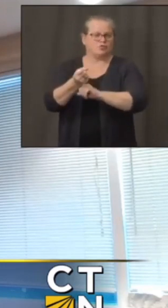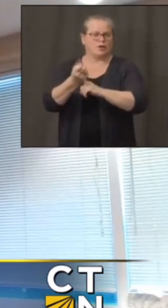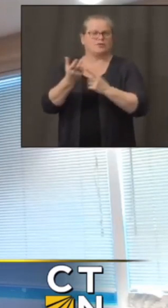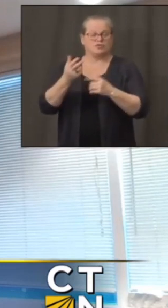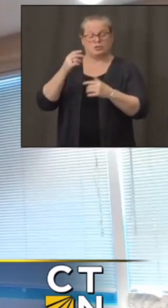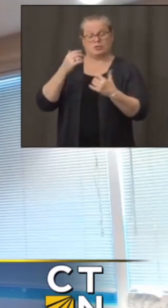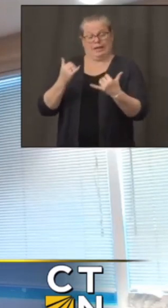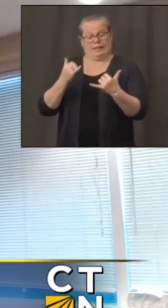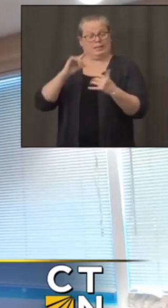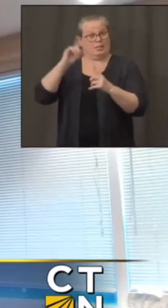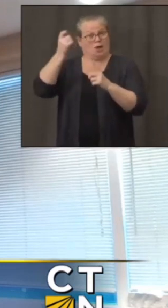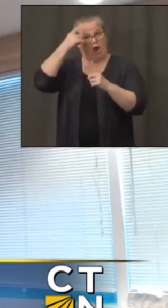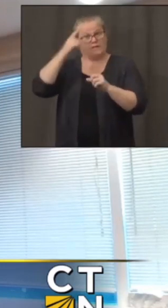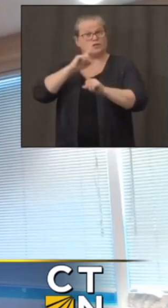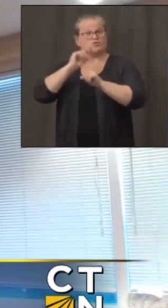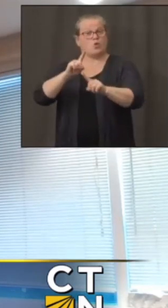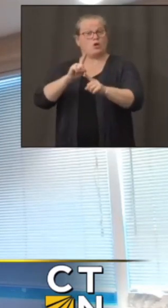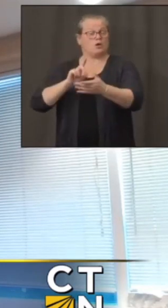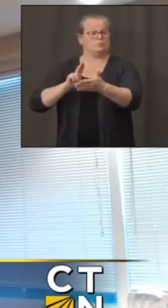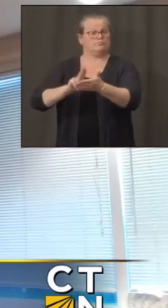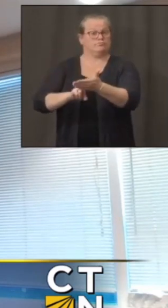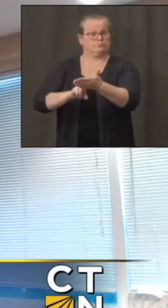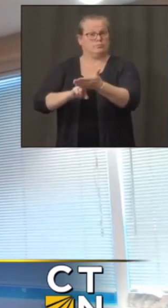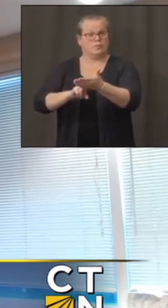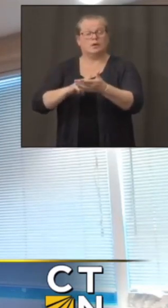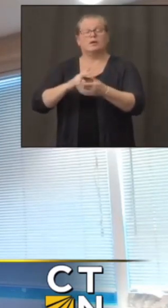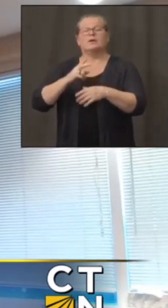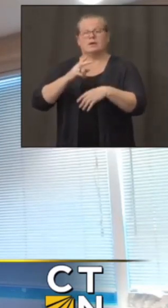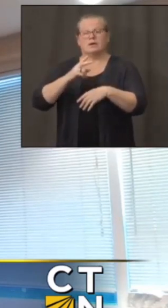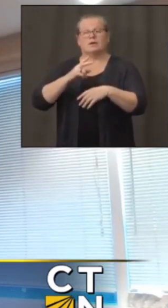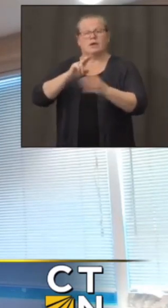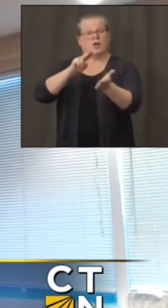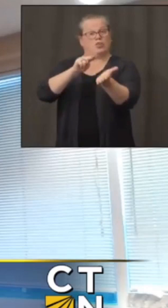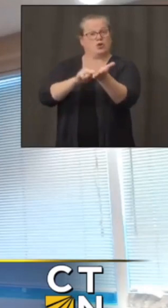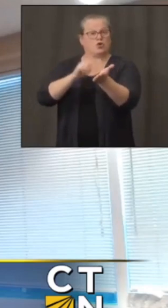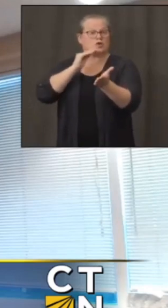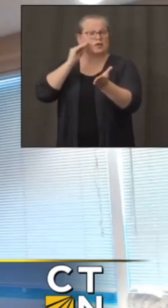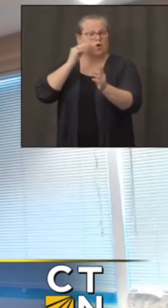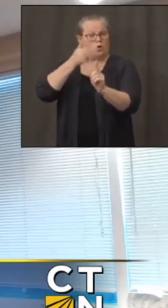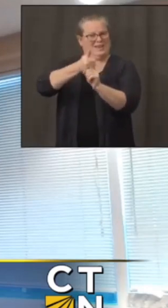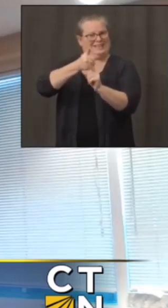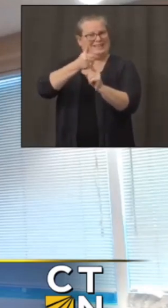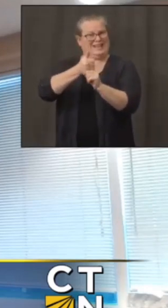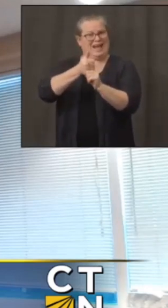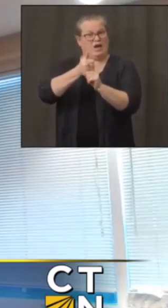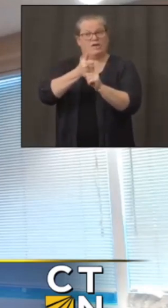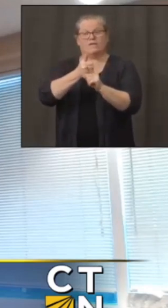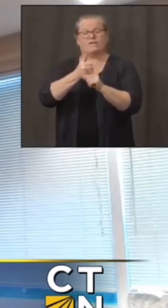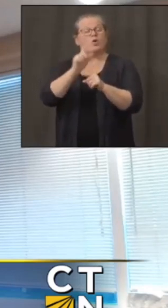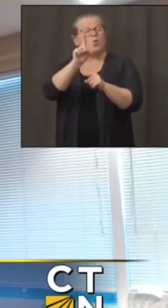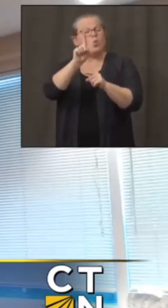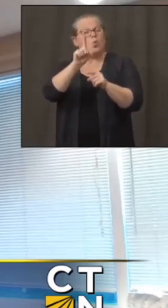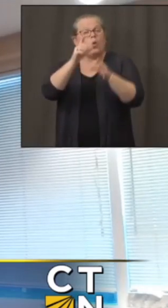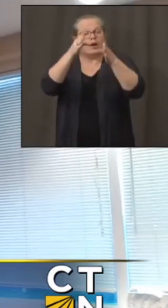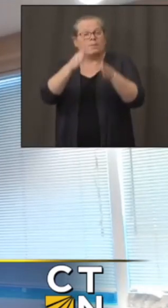order, we state that as soon as a nursing facility has an outbreak, which is just one case,